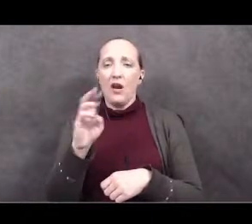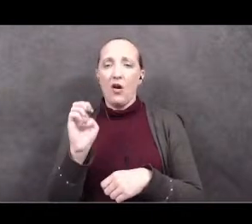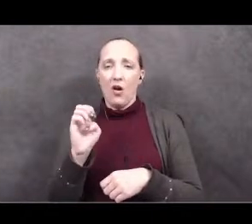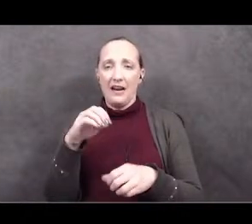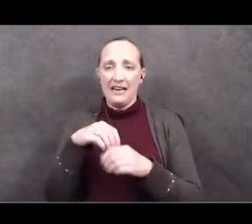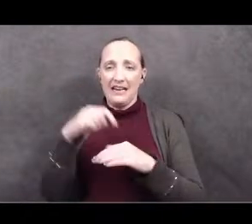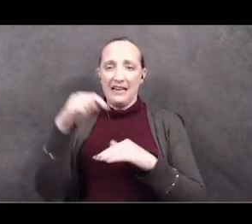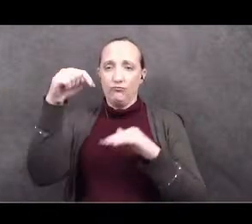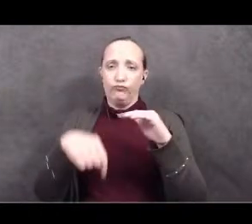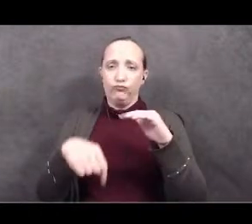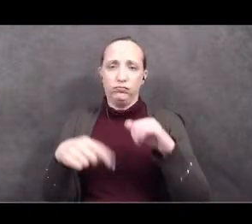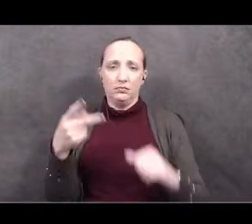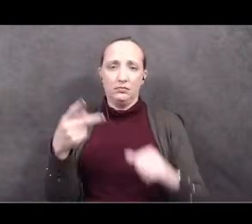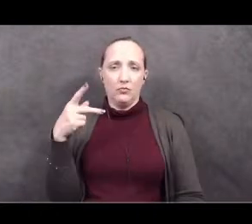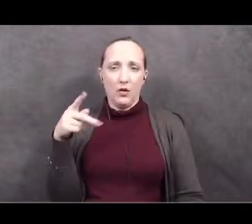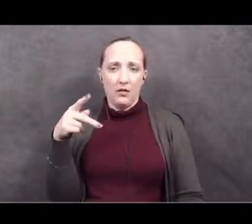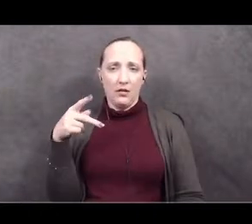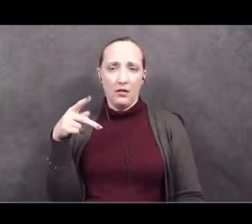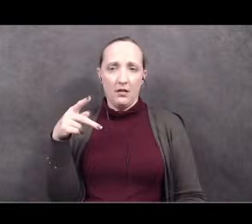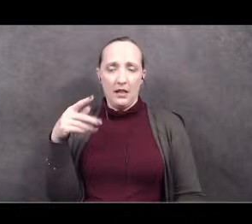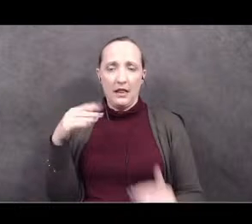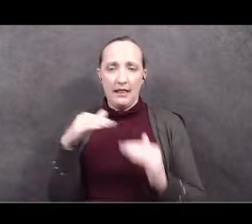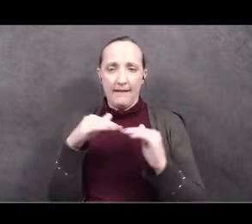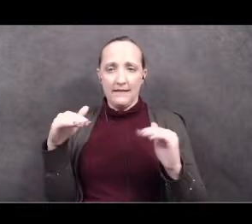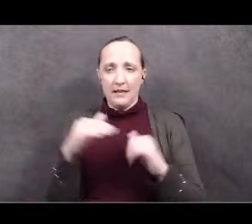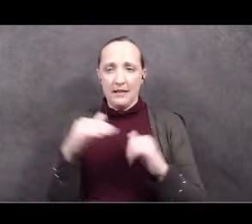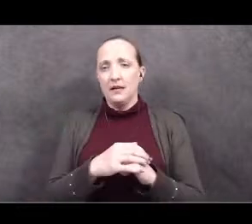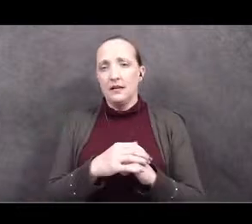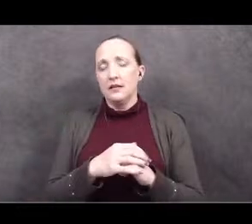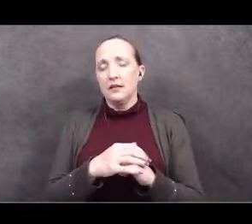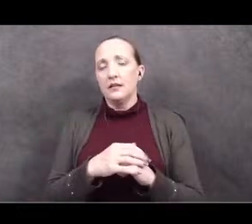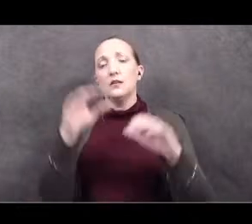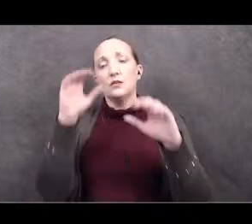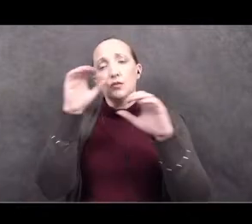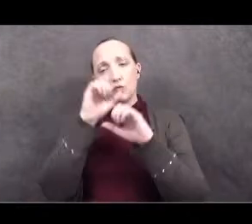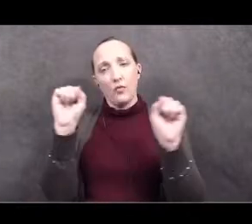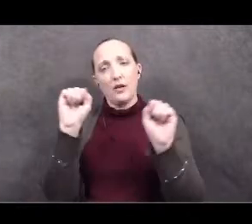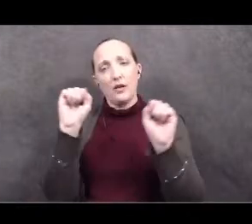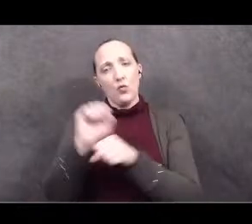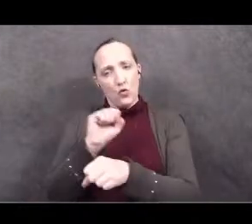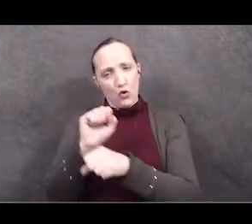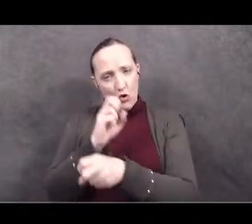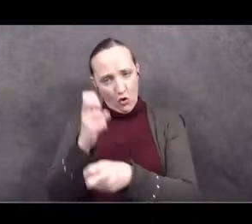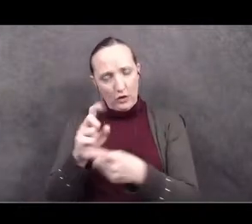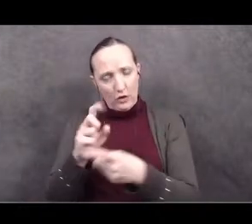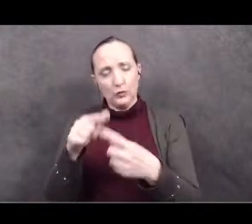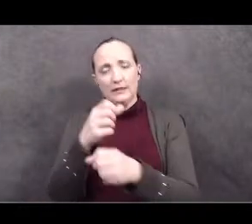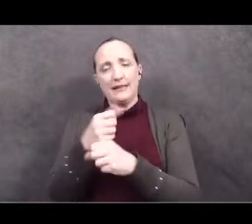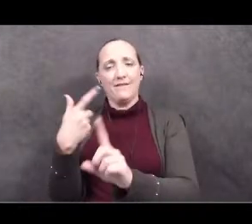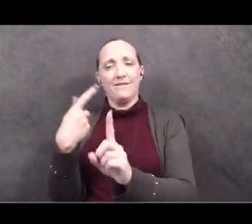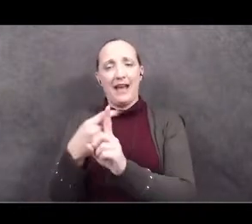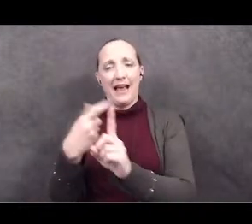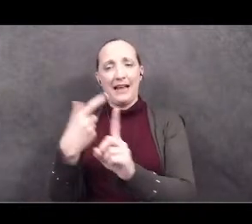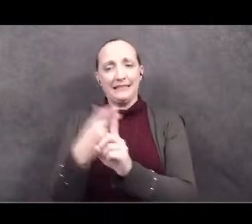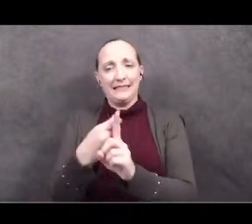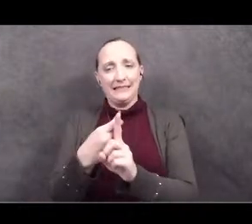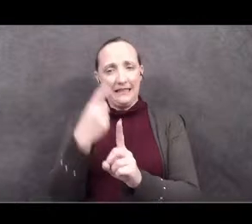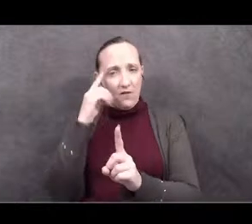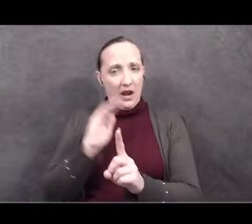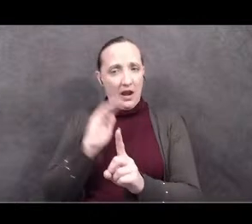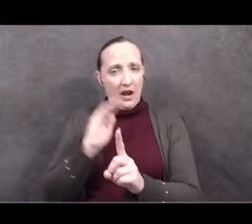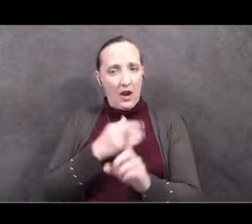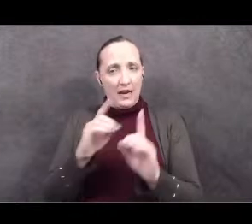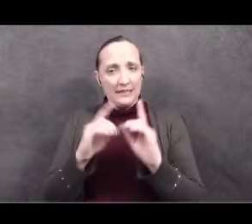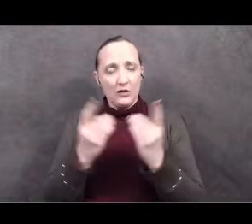purple the superintendent worked hard to secure vaccines for our district and at the last hour the vaccines were taken